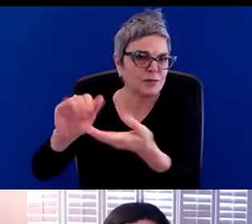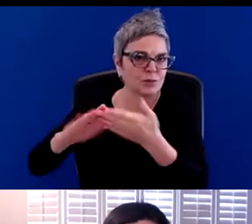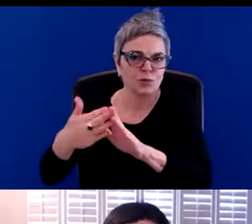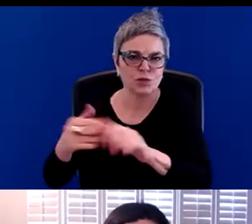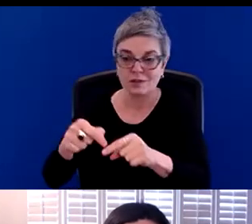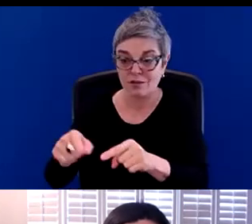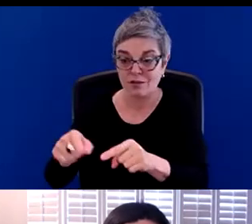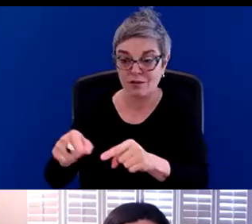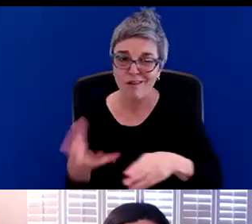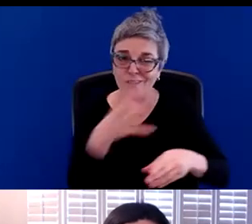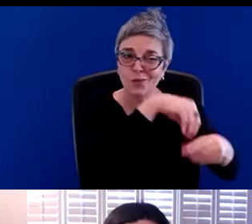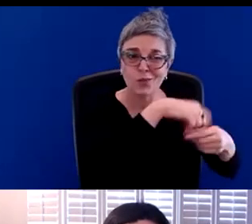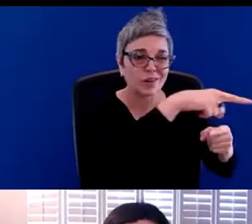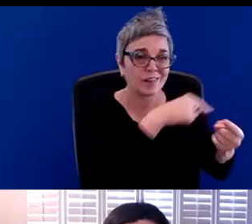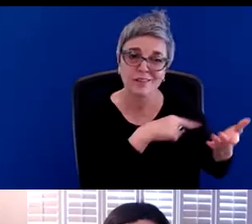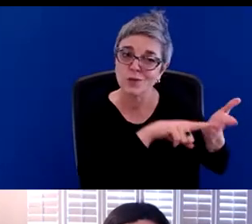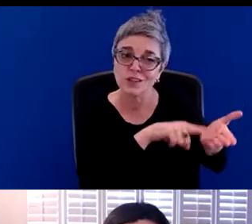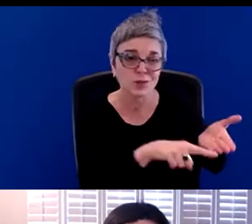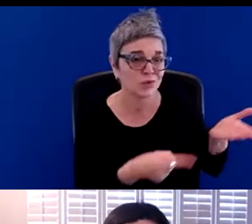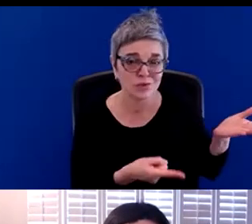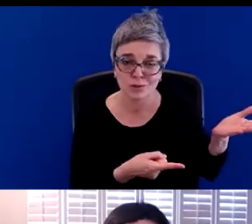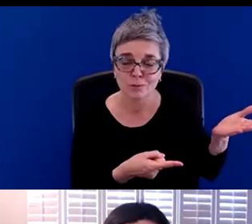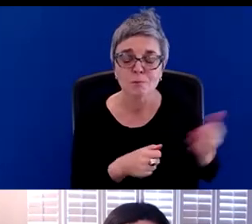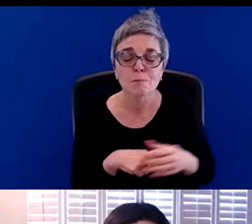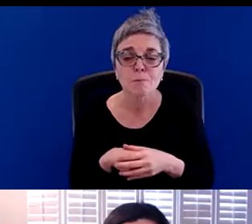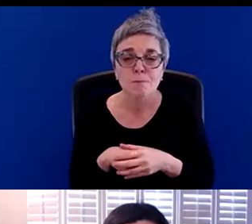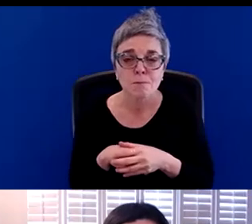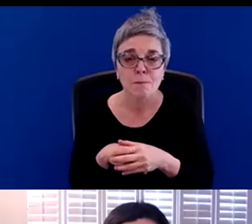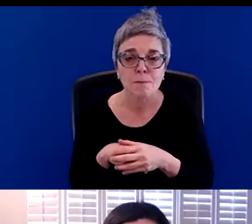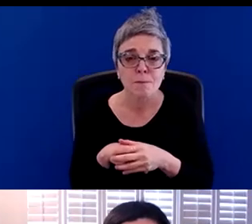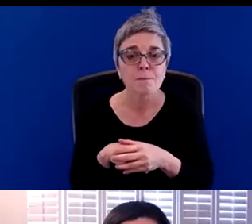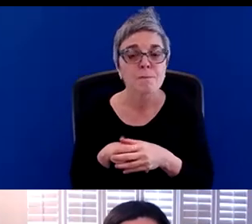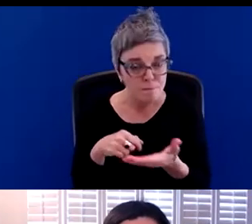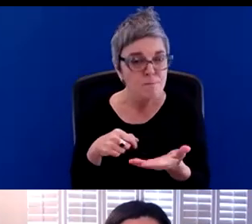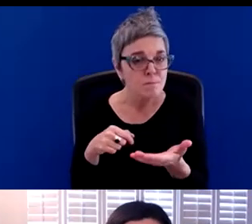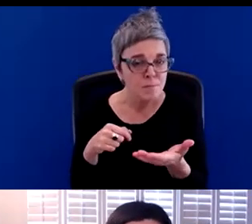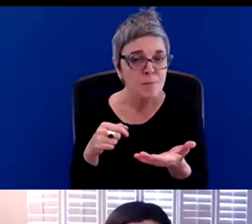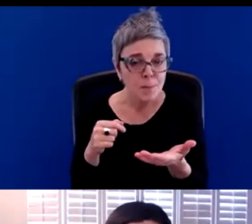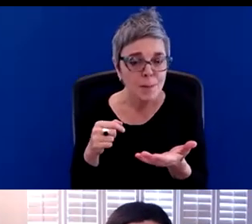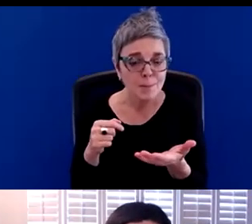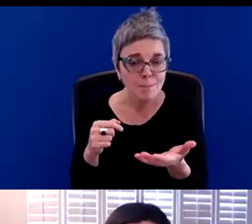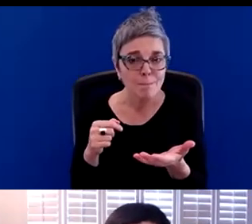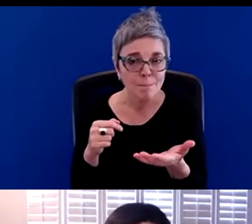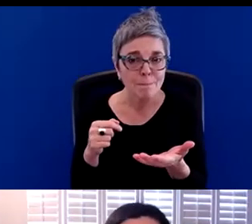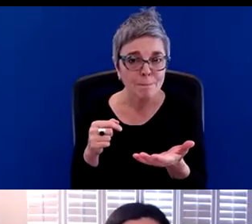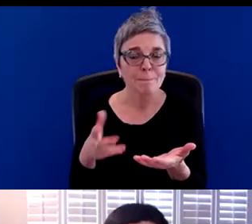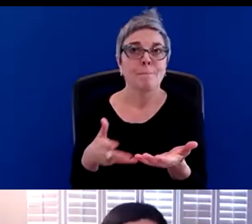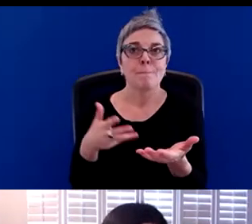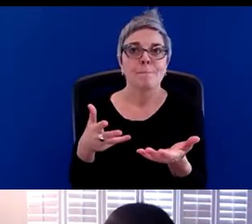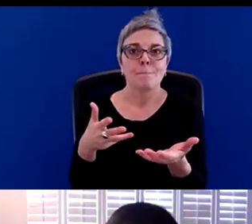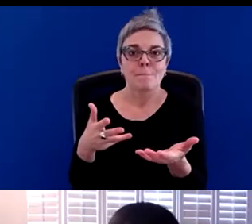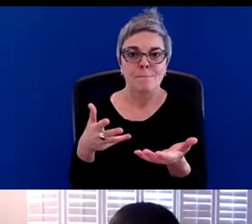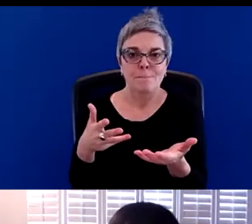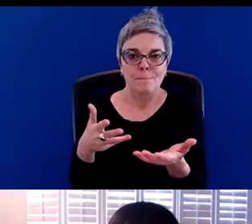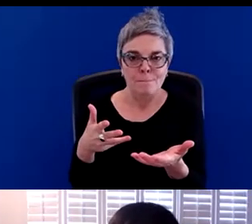So in our writing, we kind of, you know, used tweets, and we frame that as theory and not just as